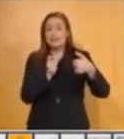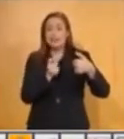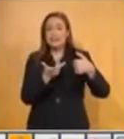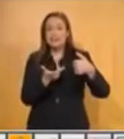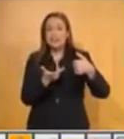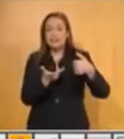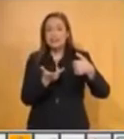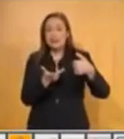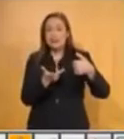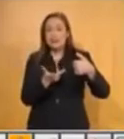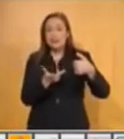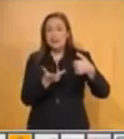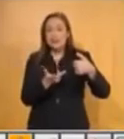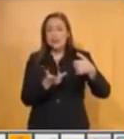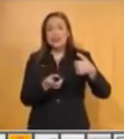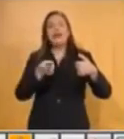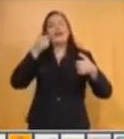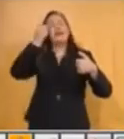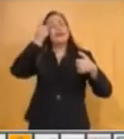We said that is